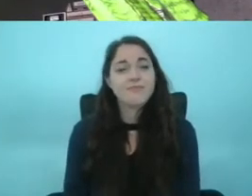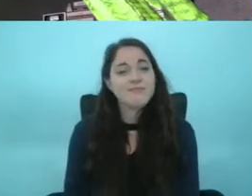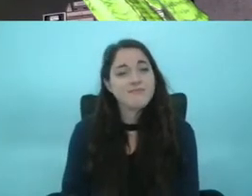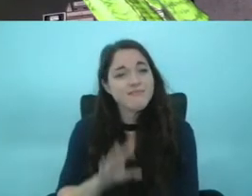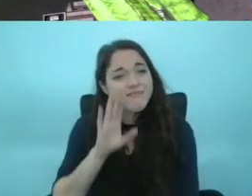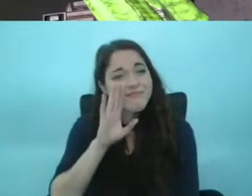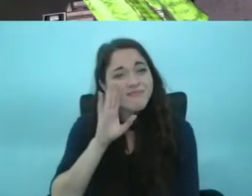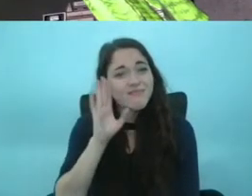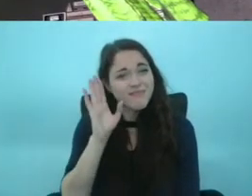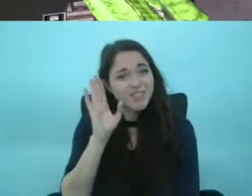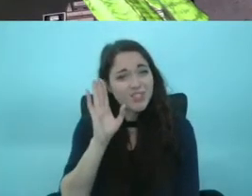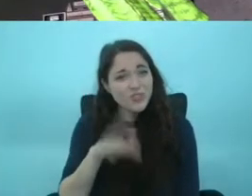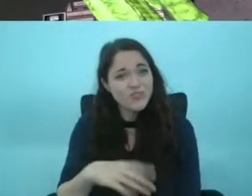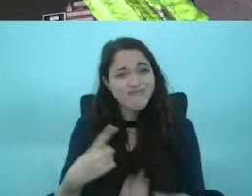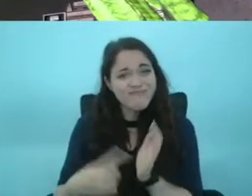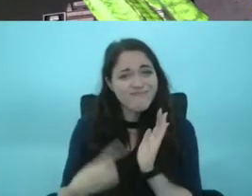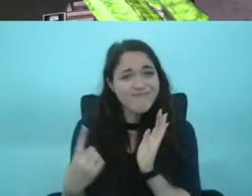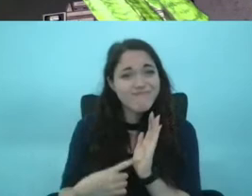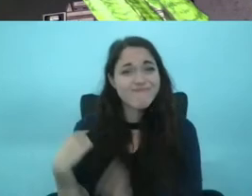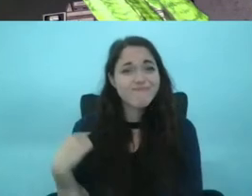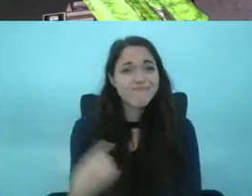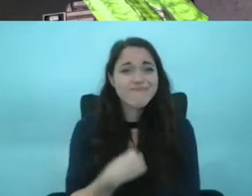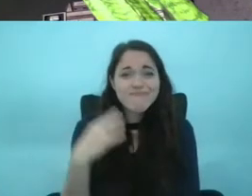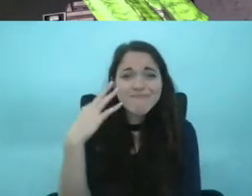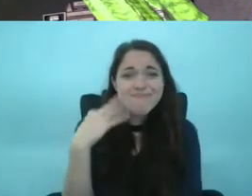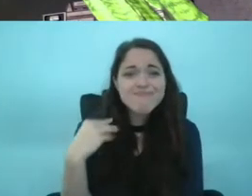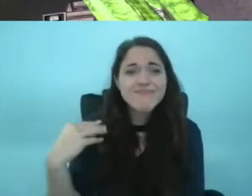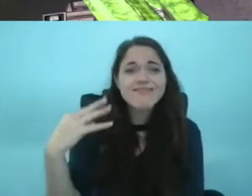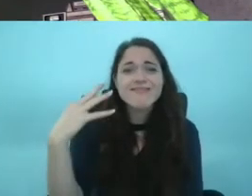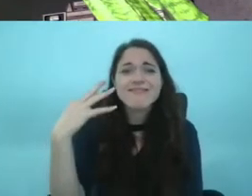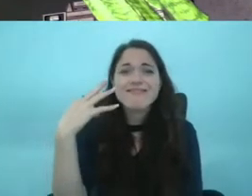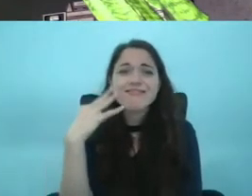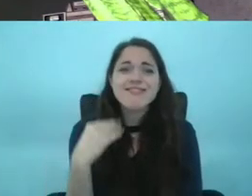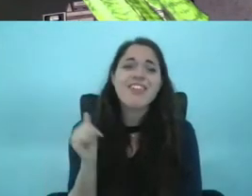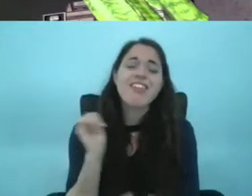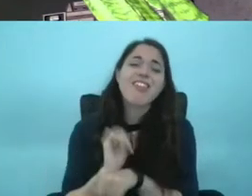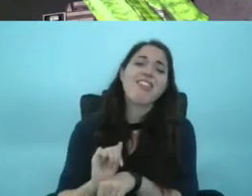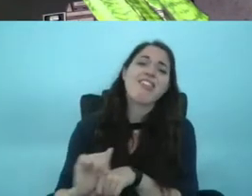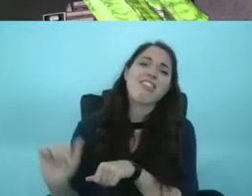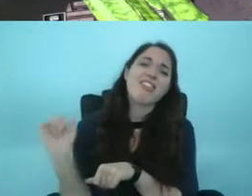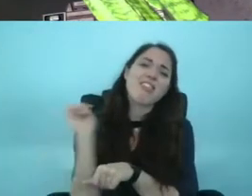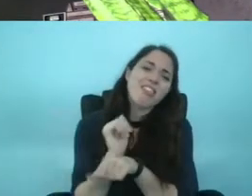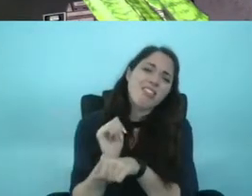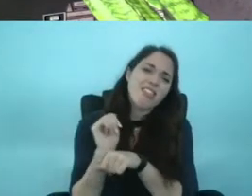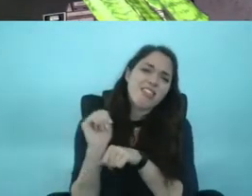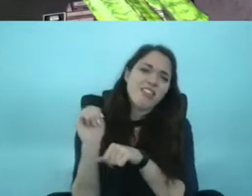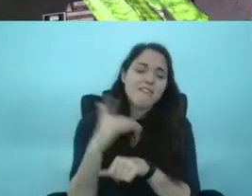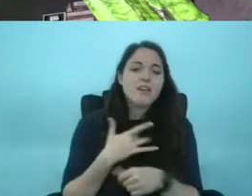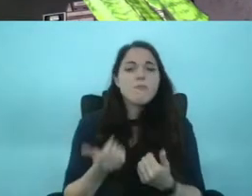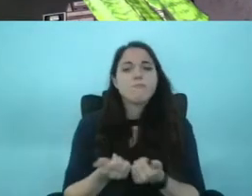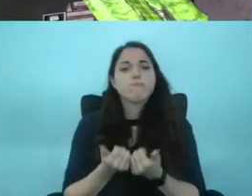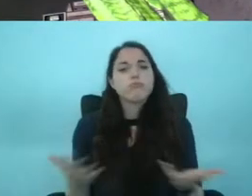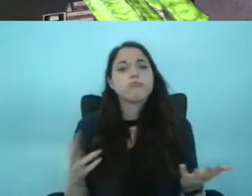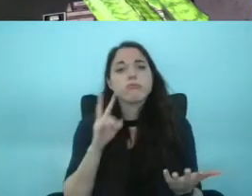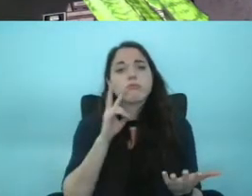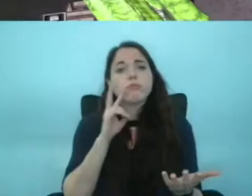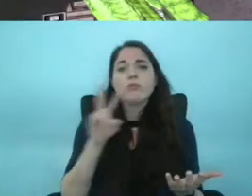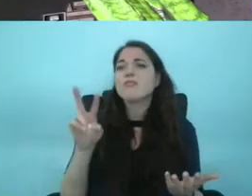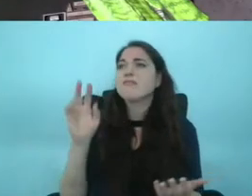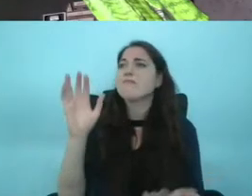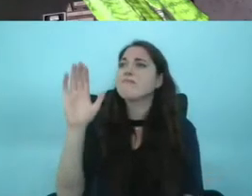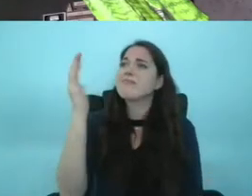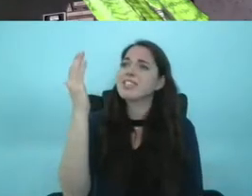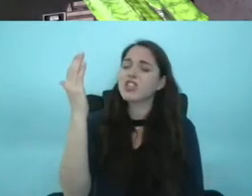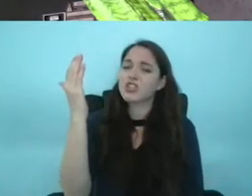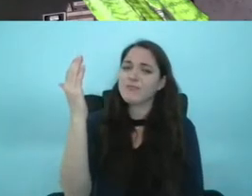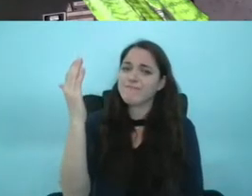If you look in the mirror at the end of a hard day, and you know in